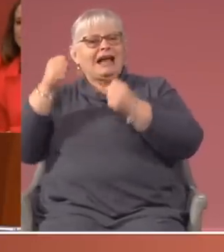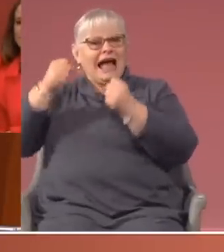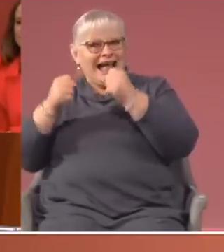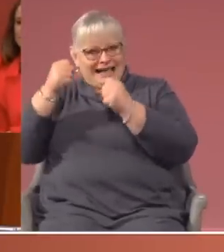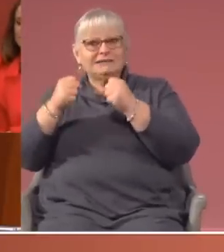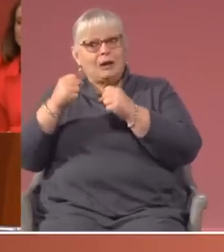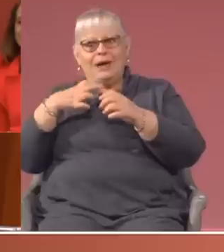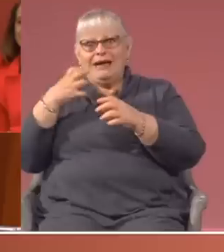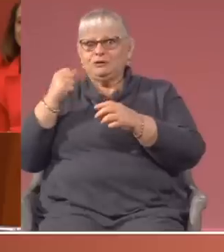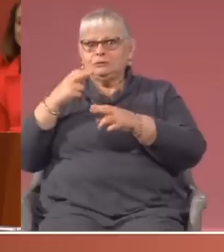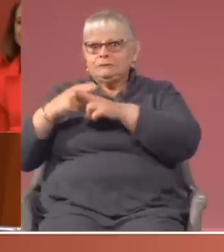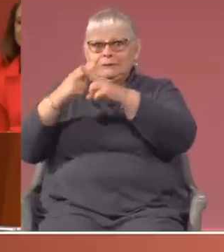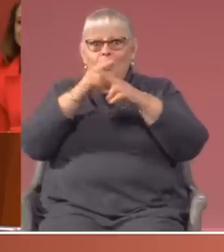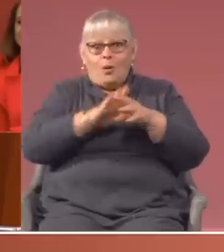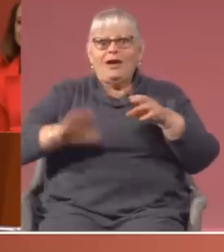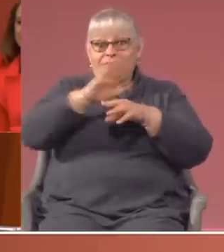accelerate across the country.